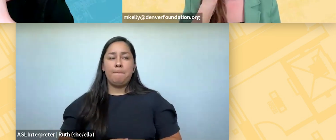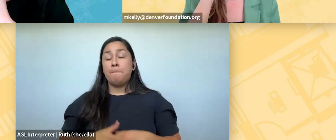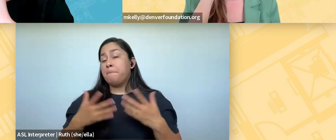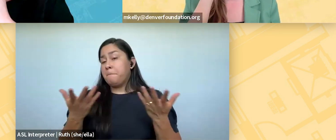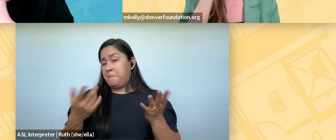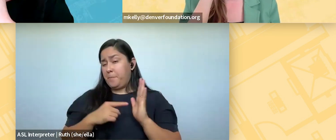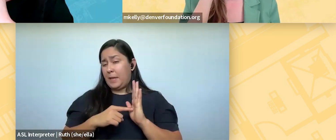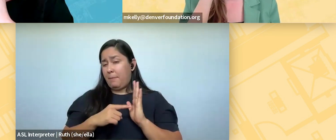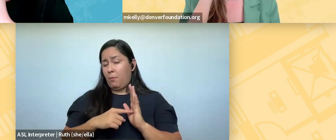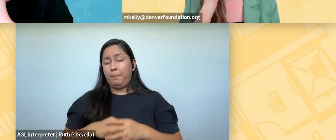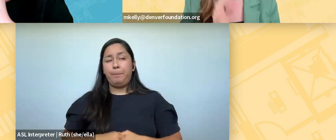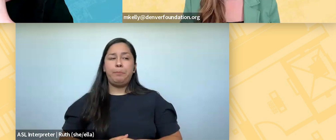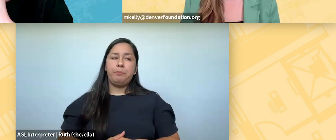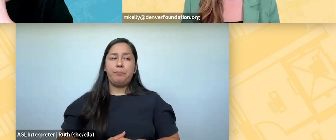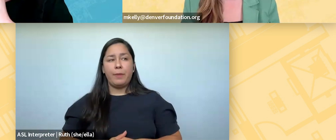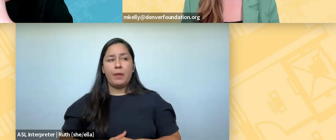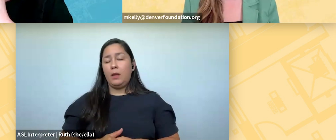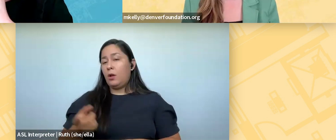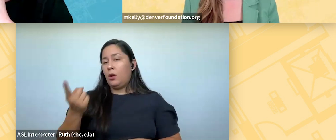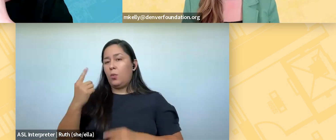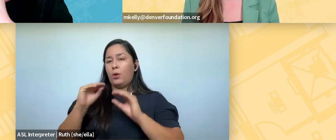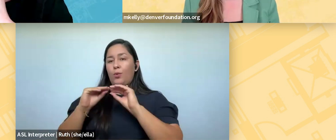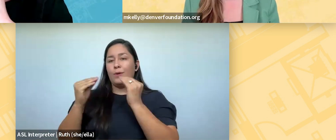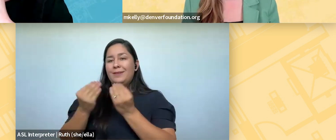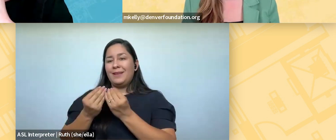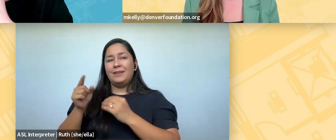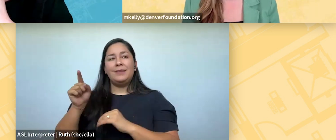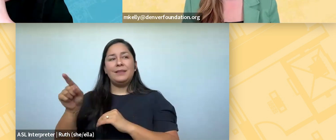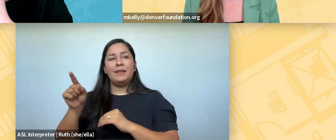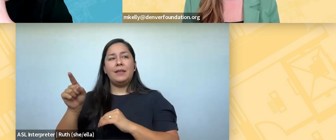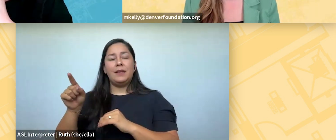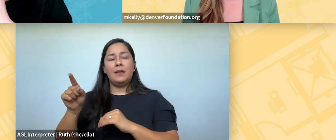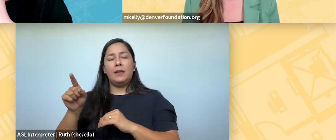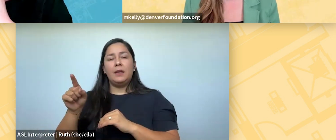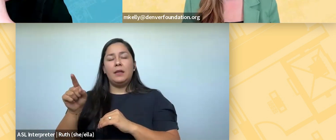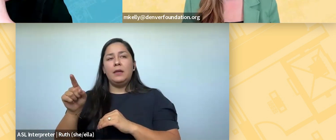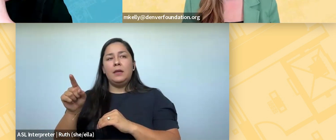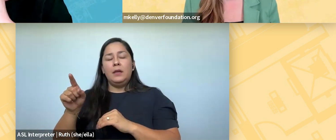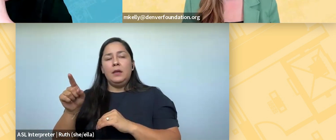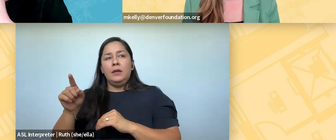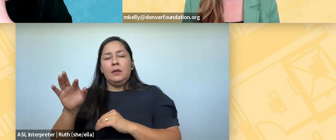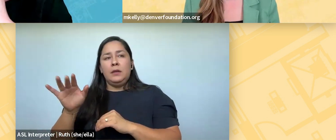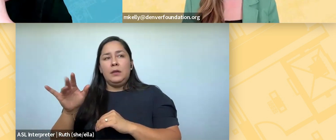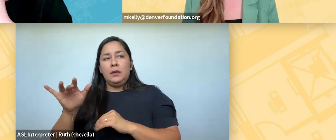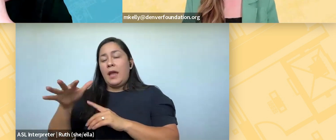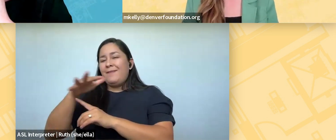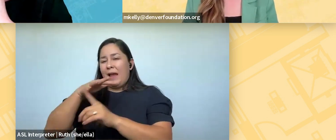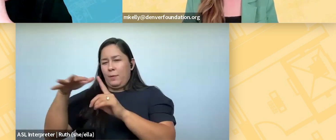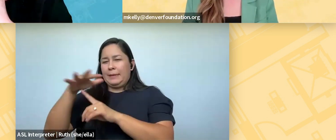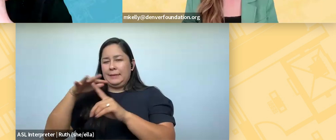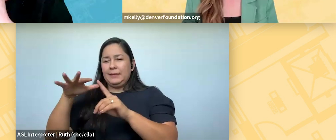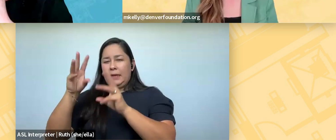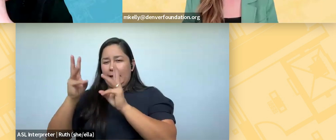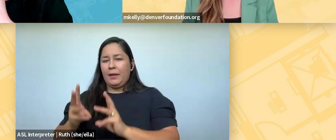take an example of an organization that was listed on the environment and climate